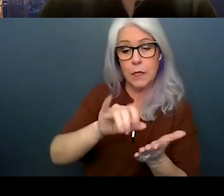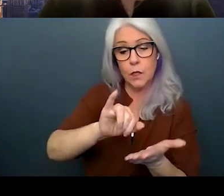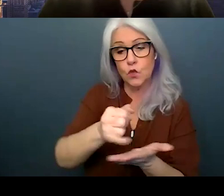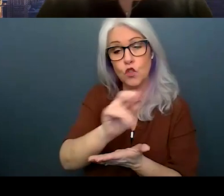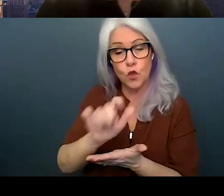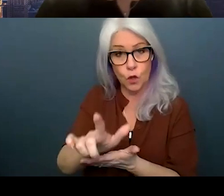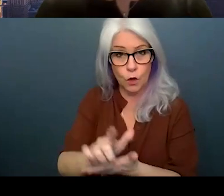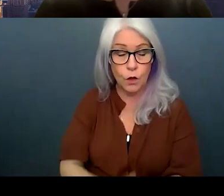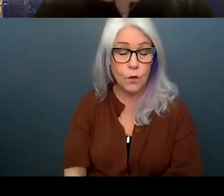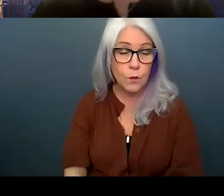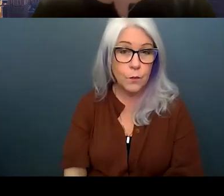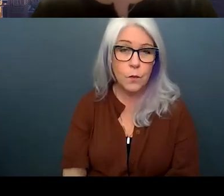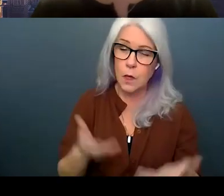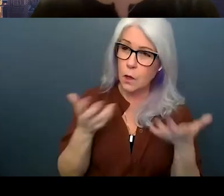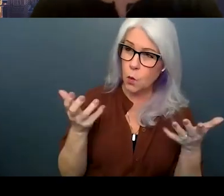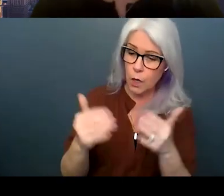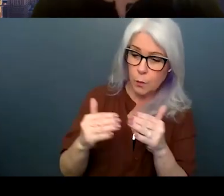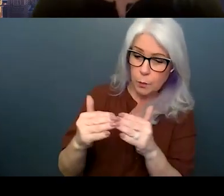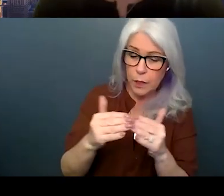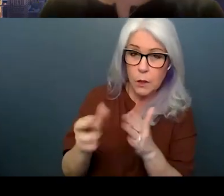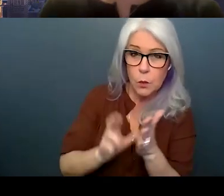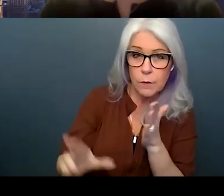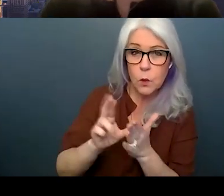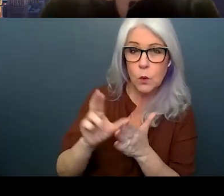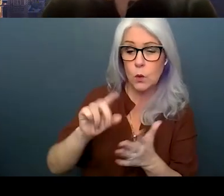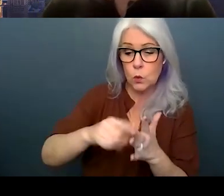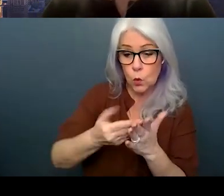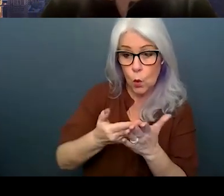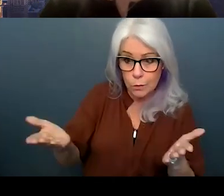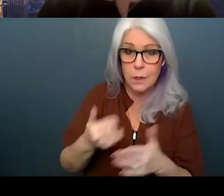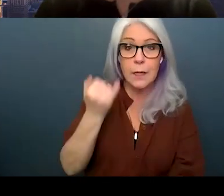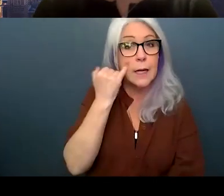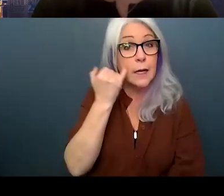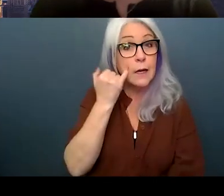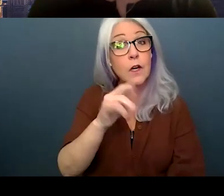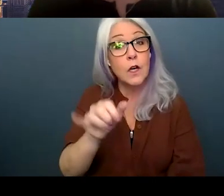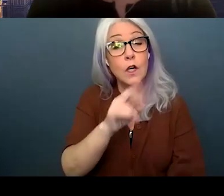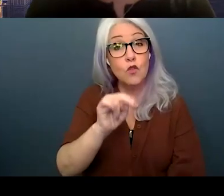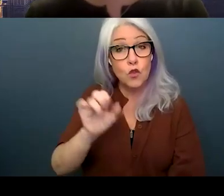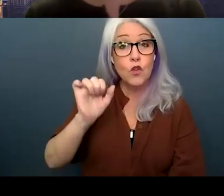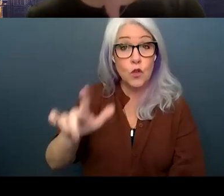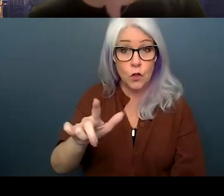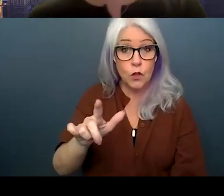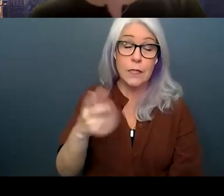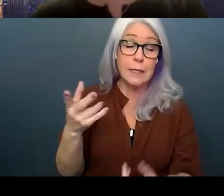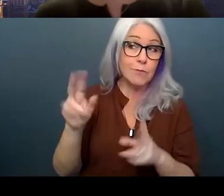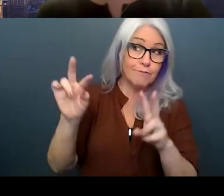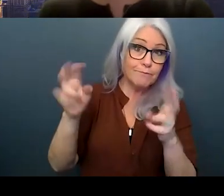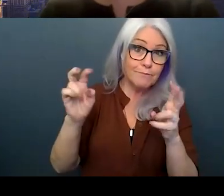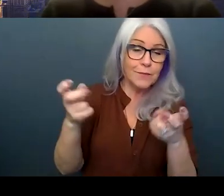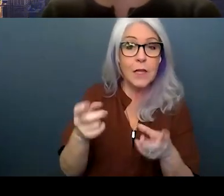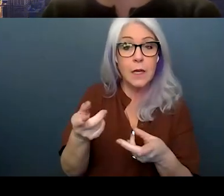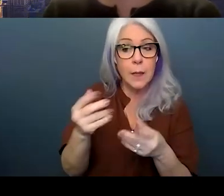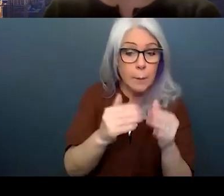Now, you might say, what are peer-reviewed sources and how do you find them? So if a journal is, quote, peer-reviewed, it means that a group